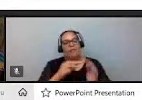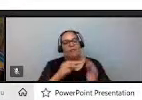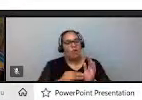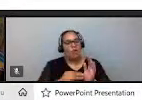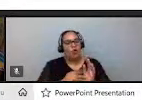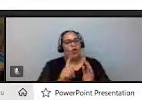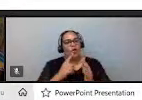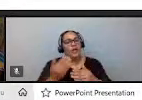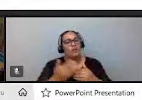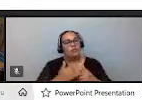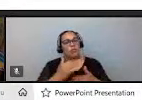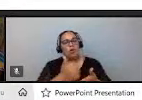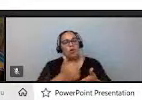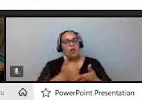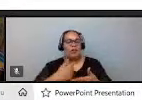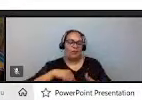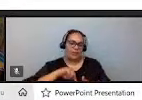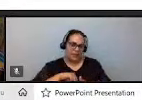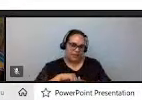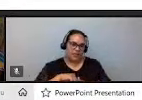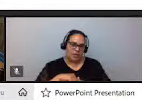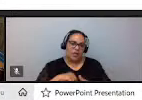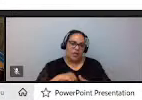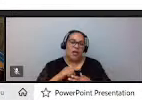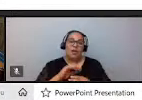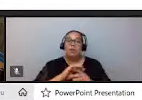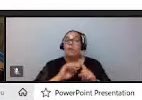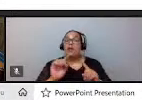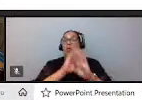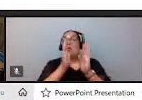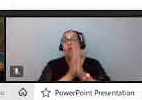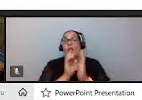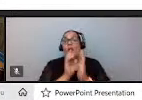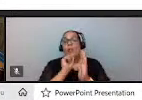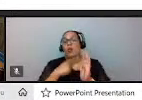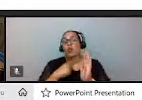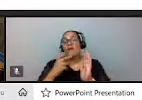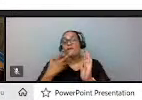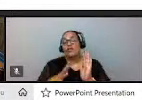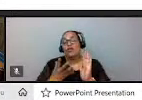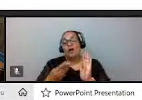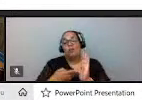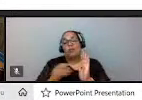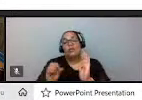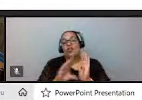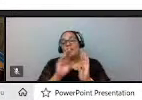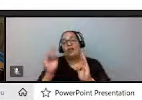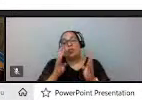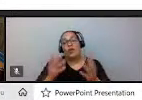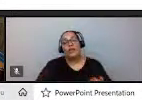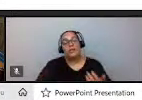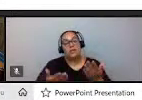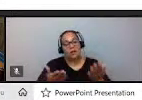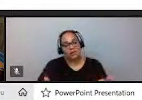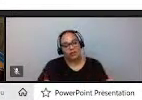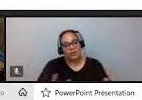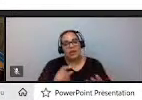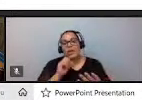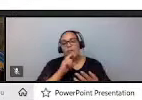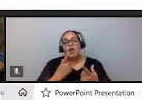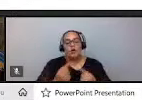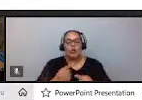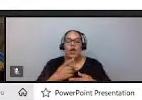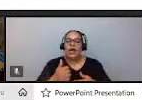be able to further assist us uh over and above what we already have in place from the South African Weather Service that does